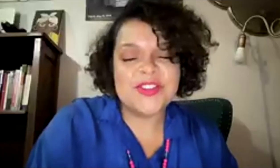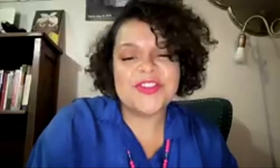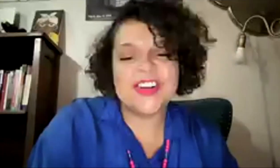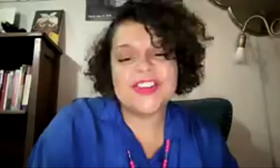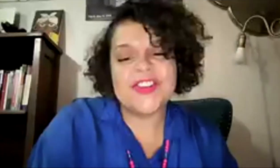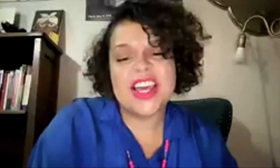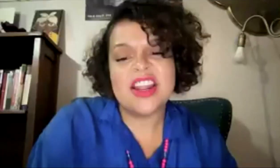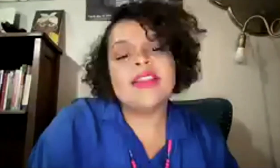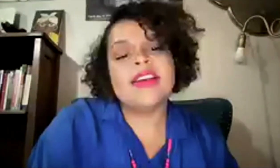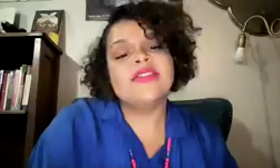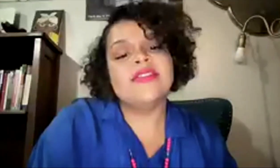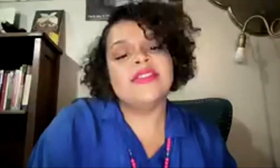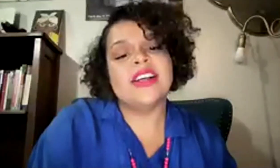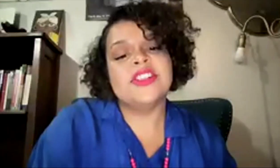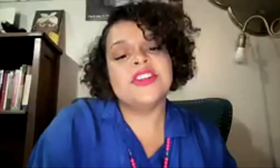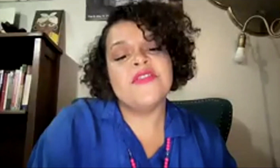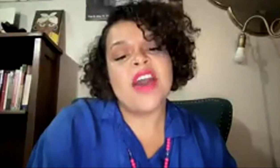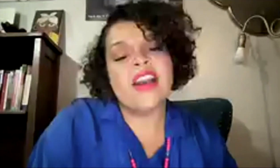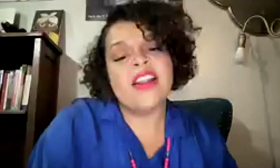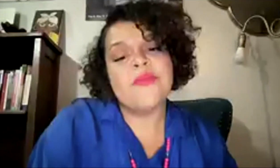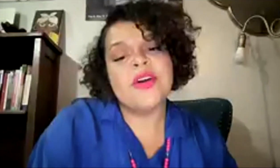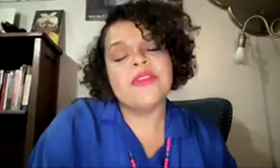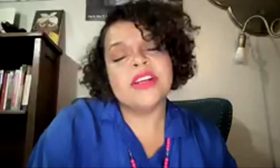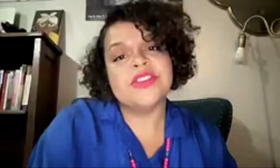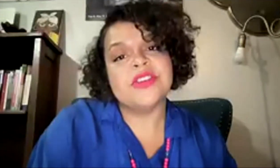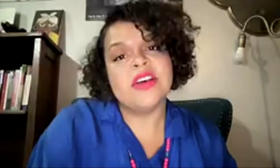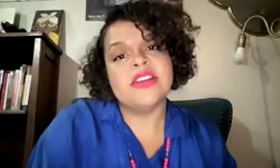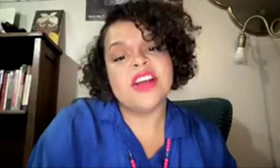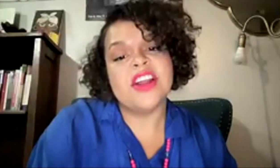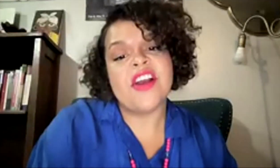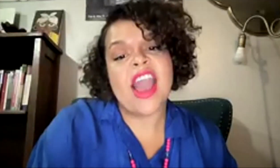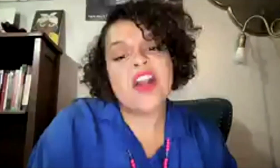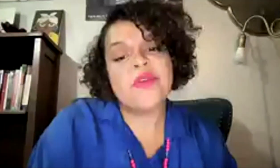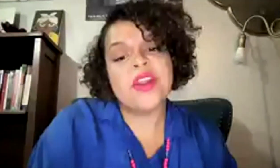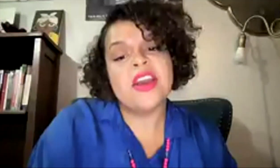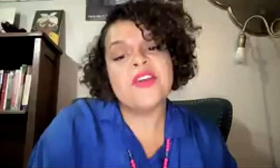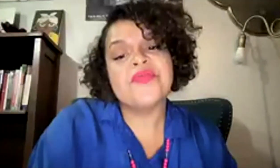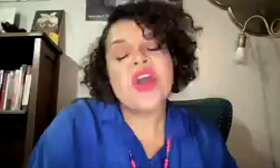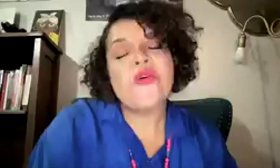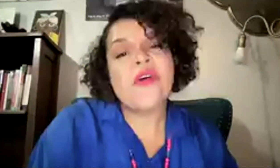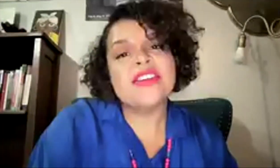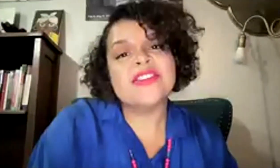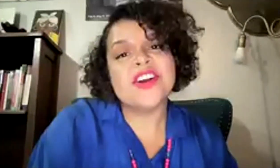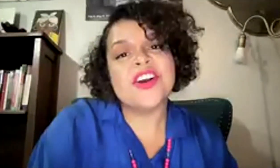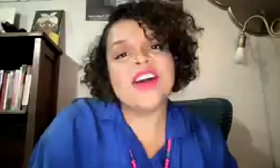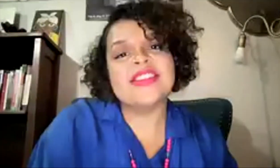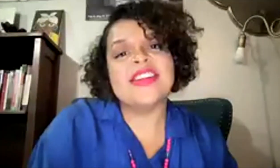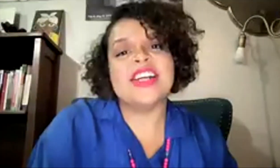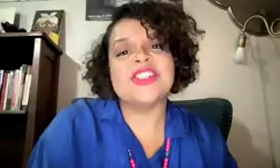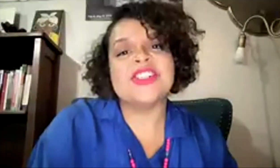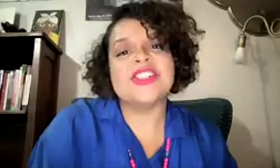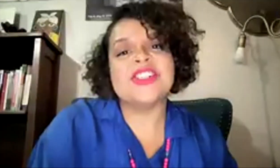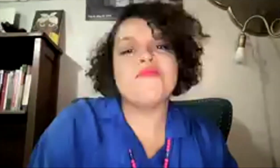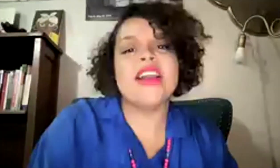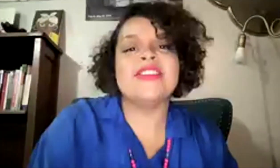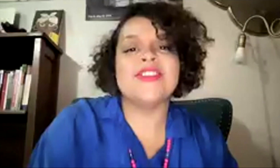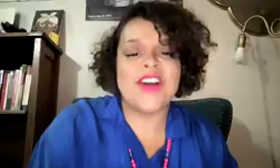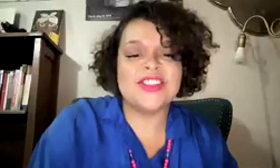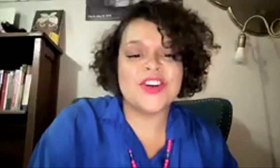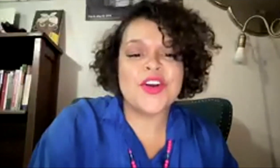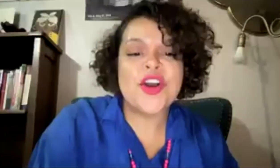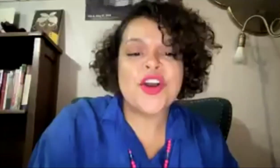as we refer to it, working at the intersection of economic, racial, and gender equity, where I serve as the National